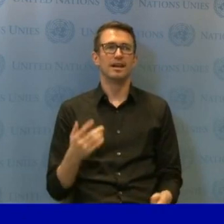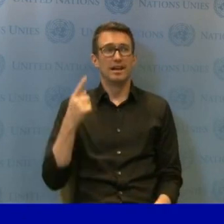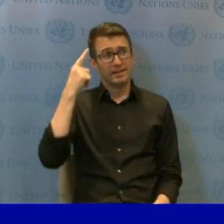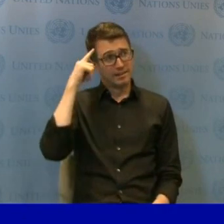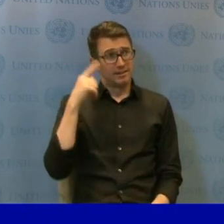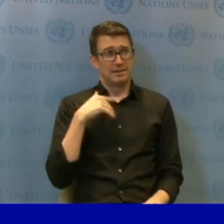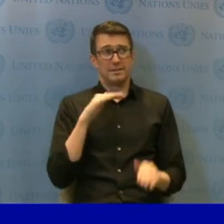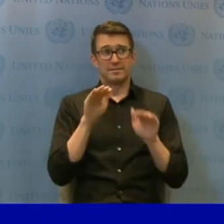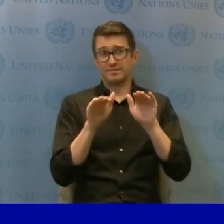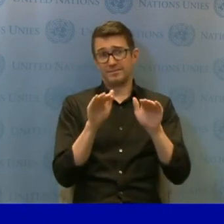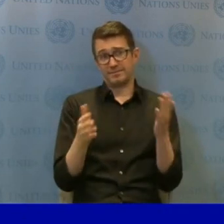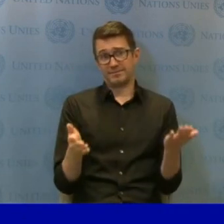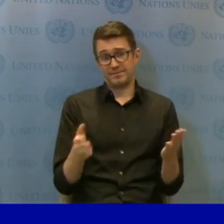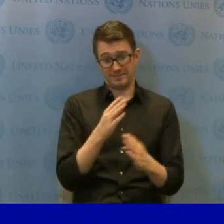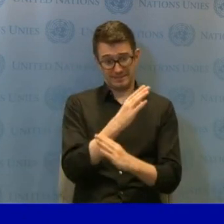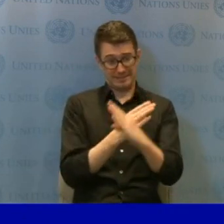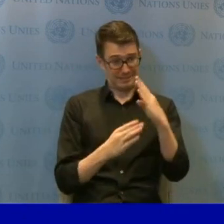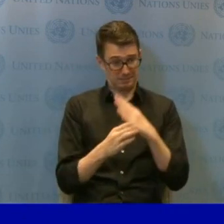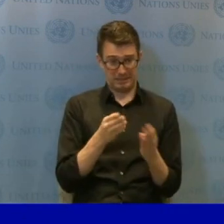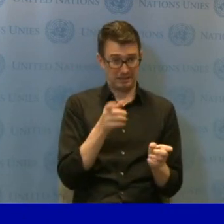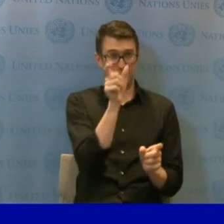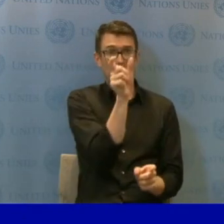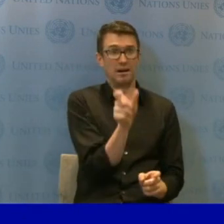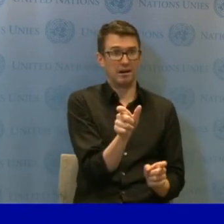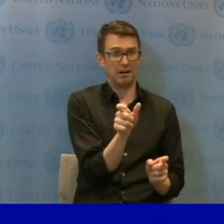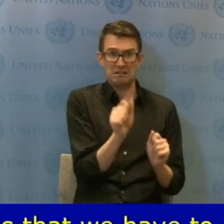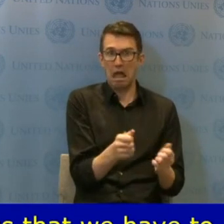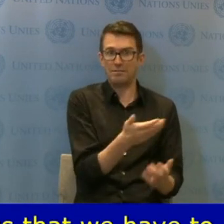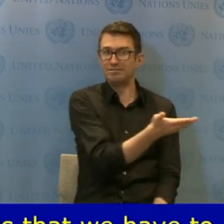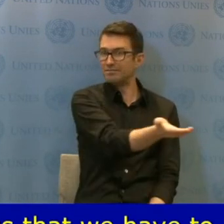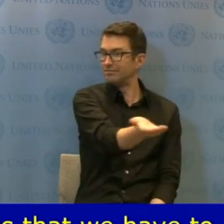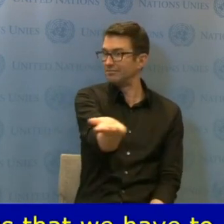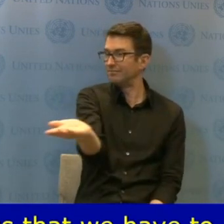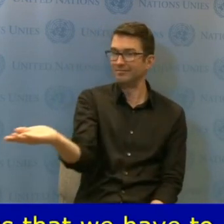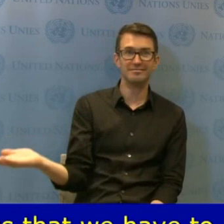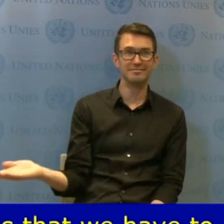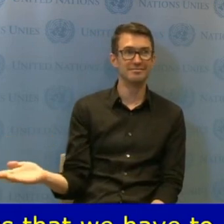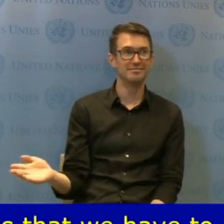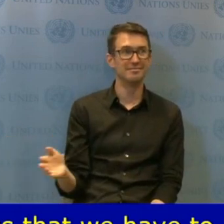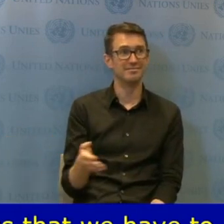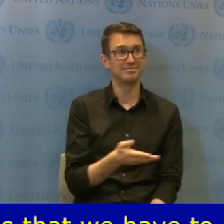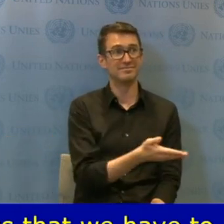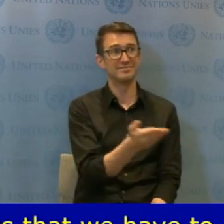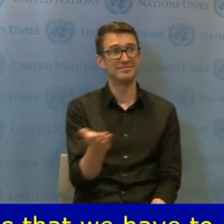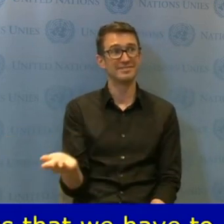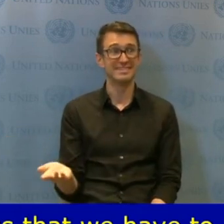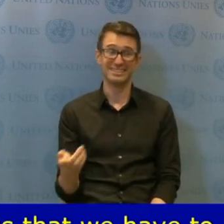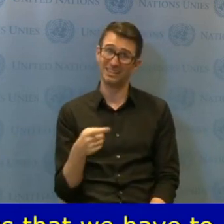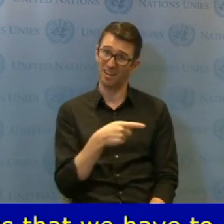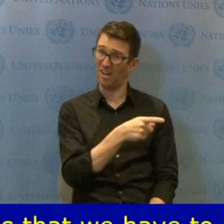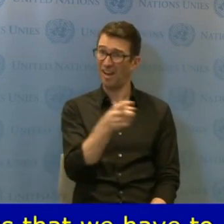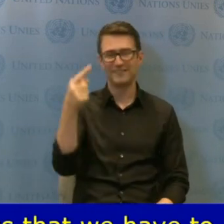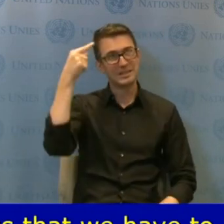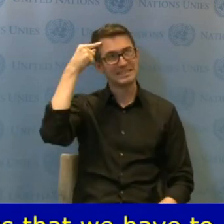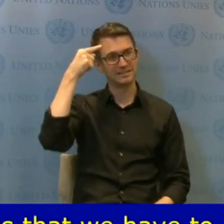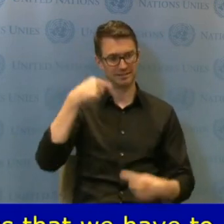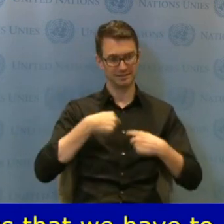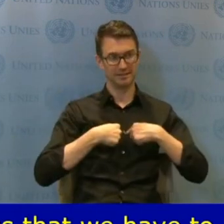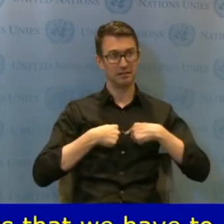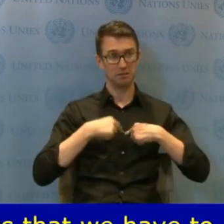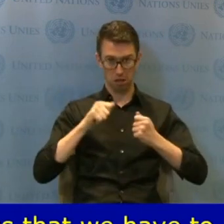time, and it's in our enlightened self-interest to build the kind of cities that accommodate for us all,